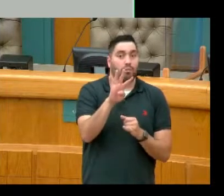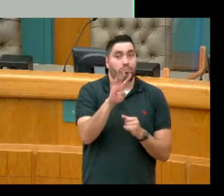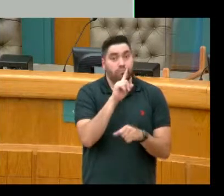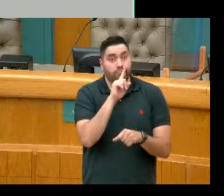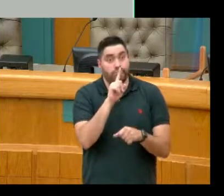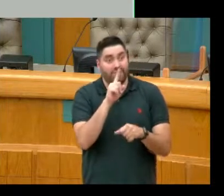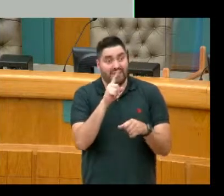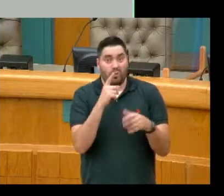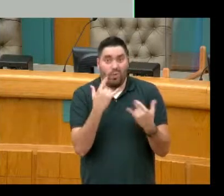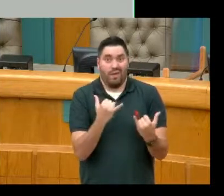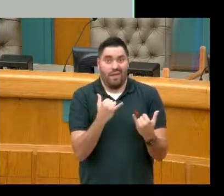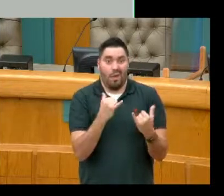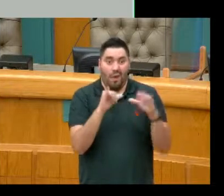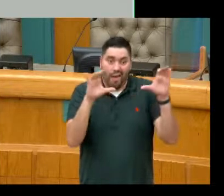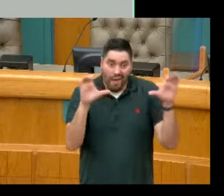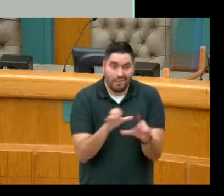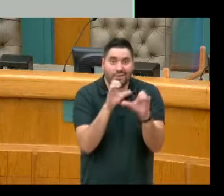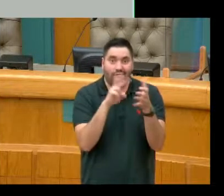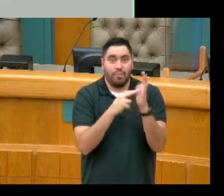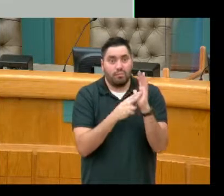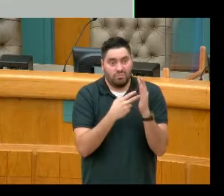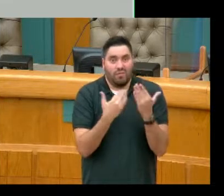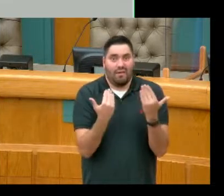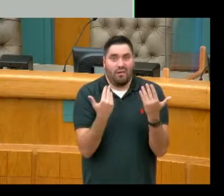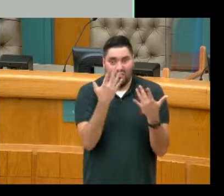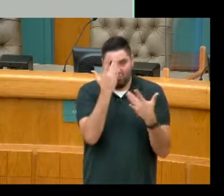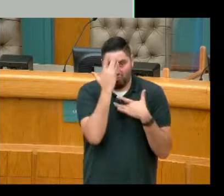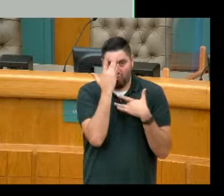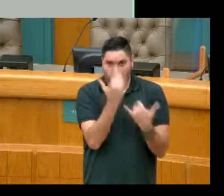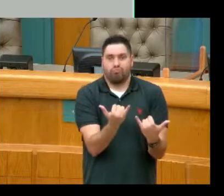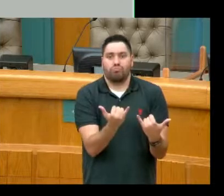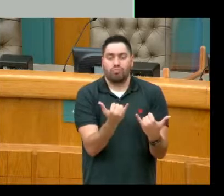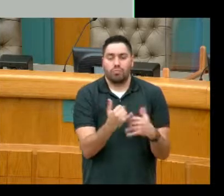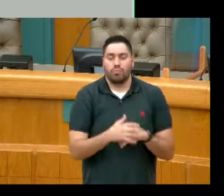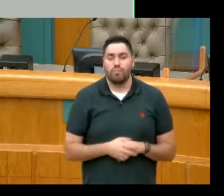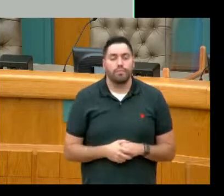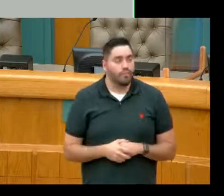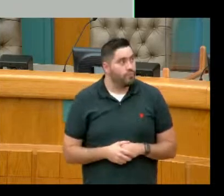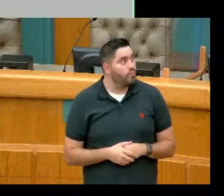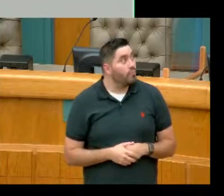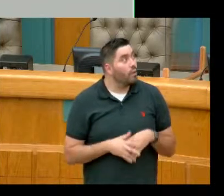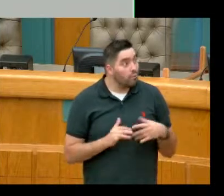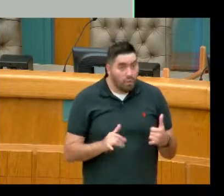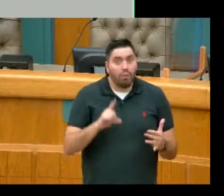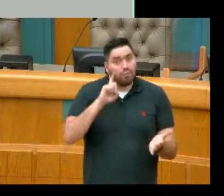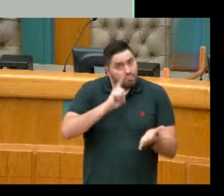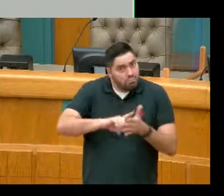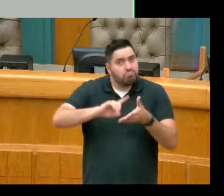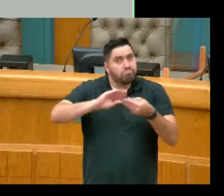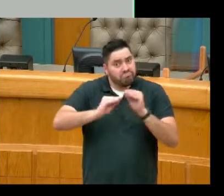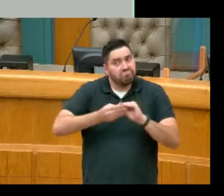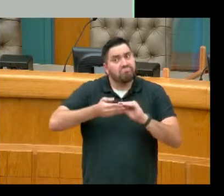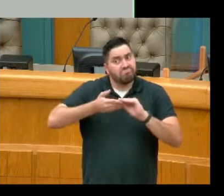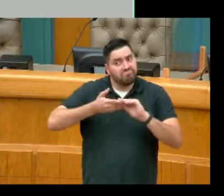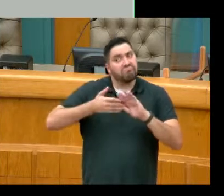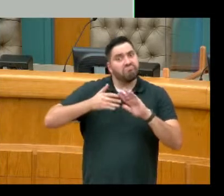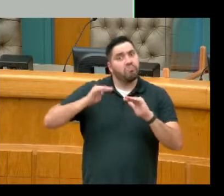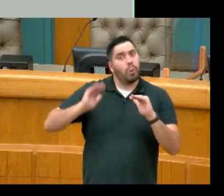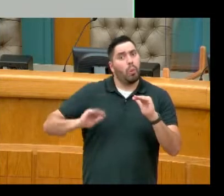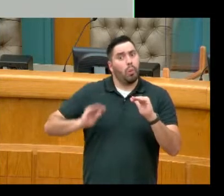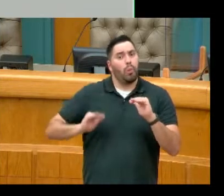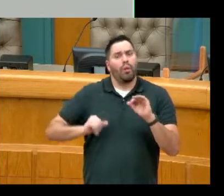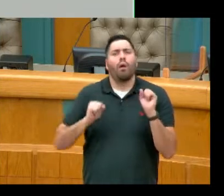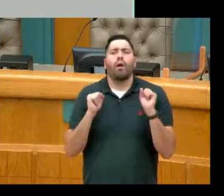the state, we need to look at just the confirmed cases. Of those, the vast majority have recovered,